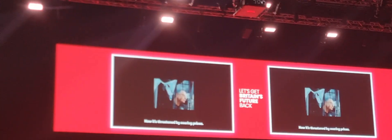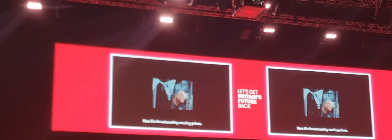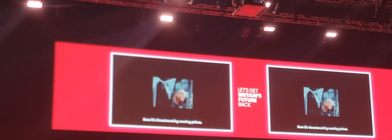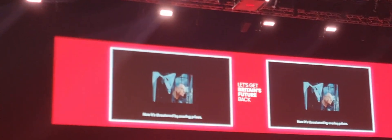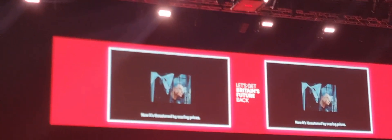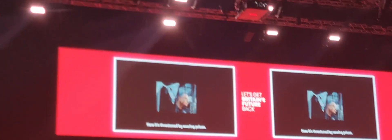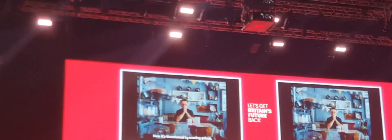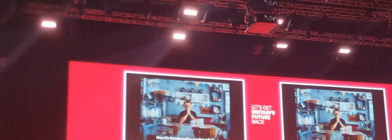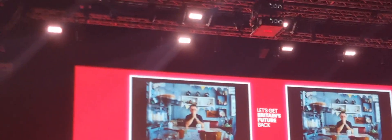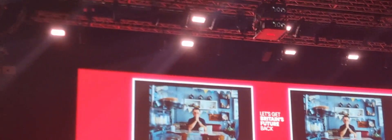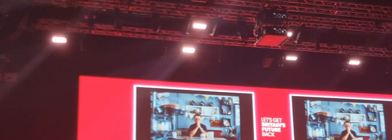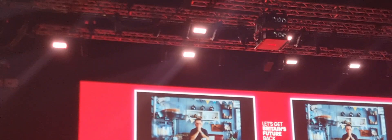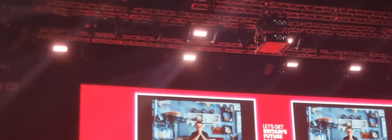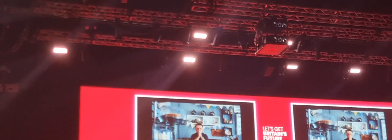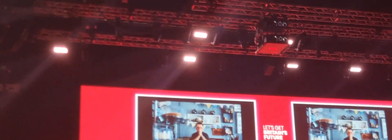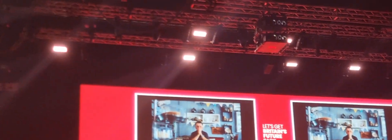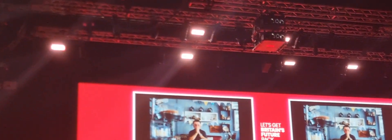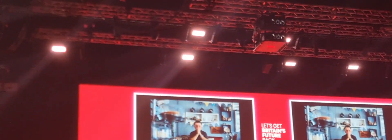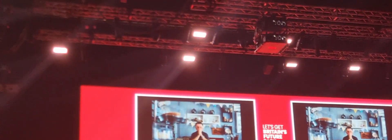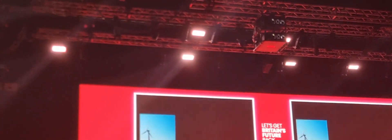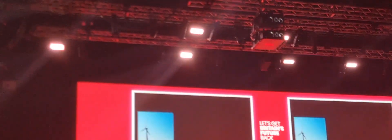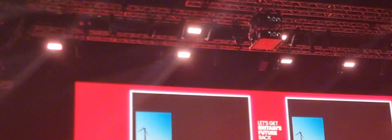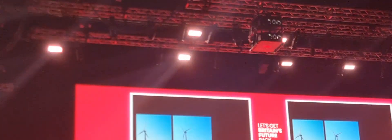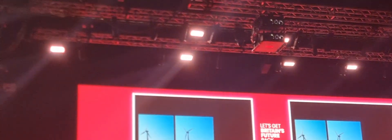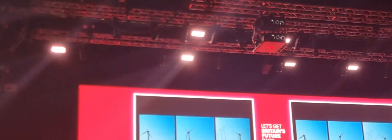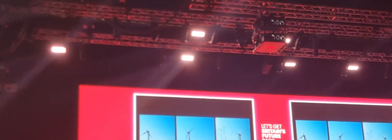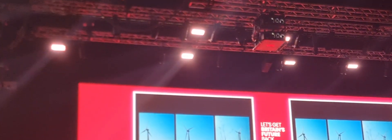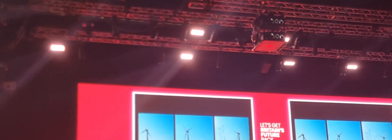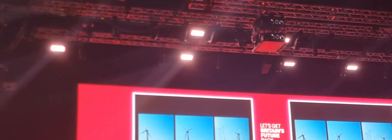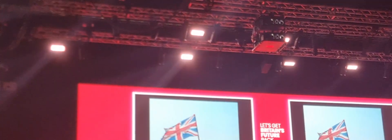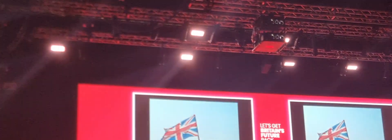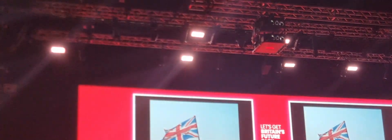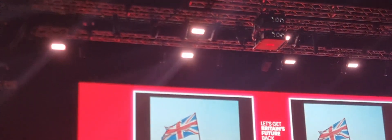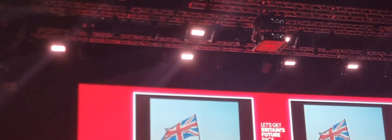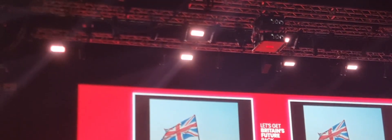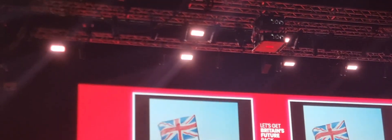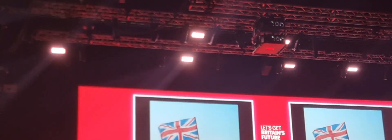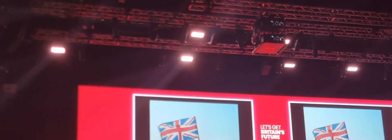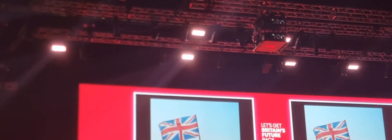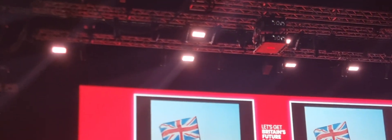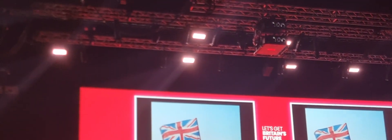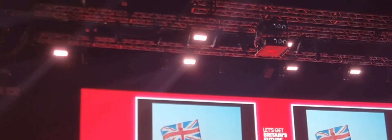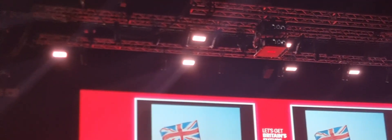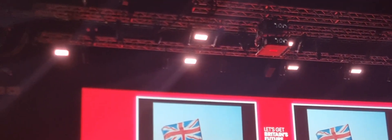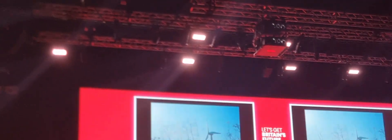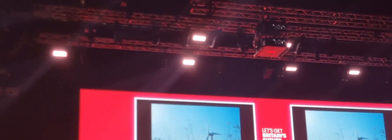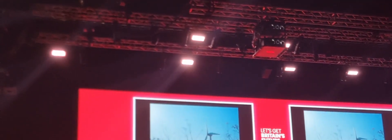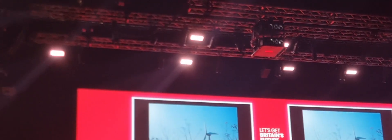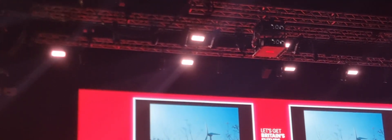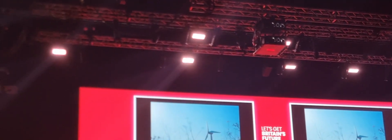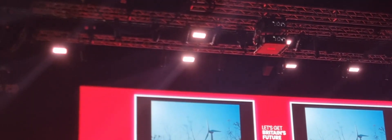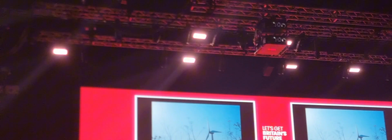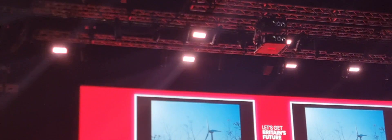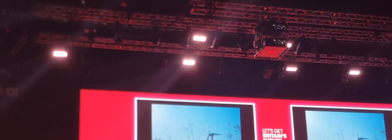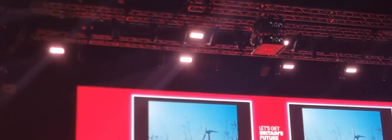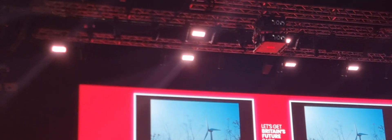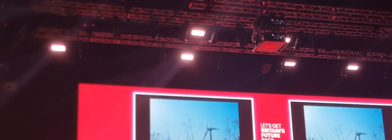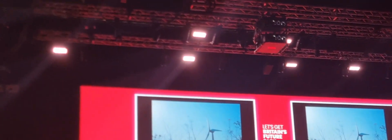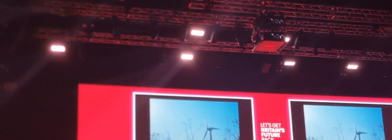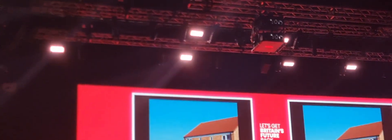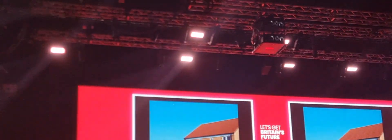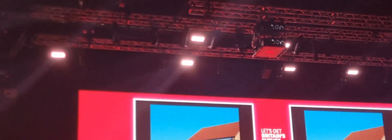Now, it's threatened by soaring prices. Labour will switch on a new publicly owned company, Great British